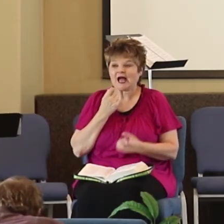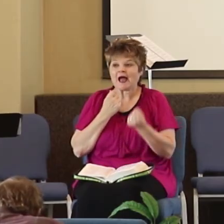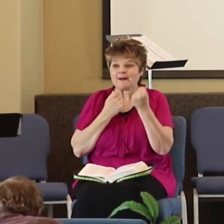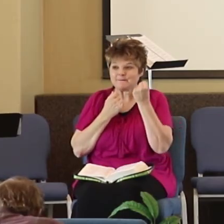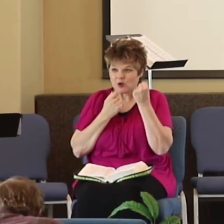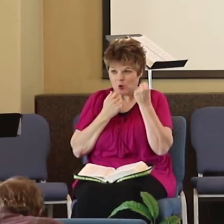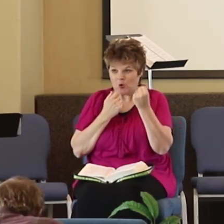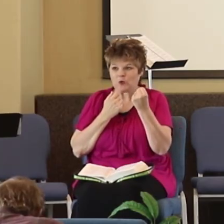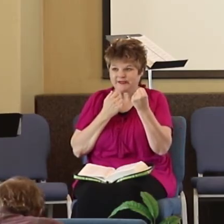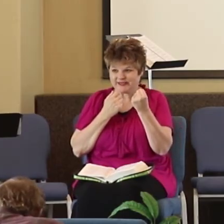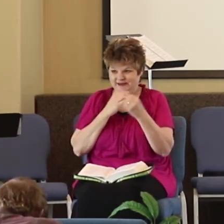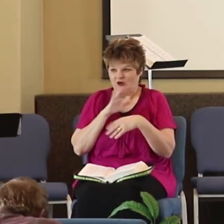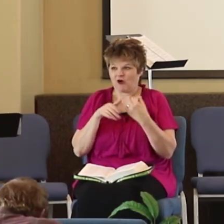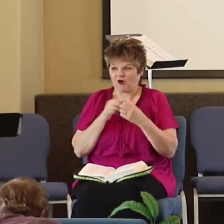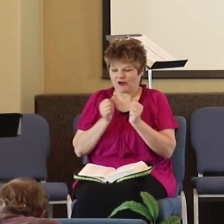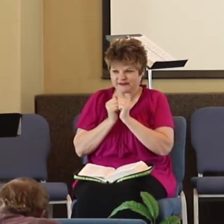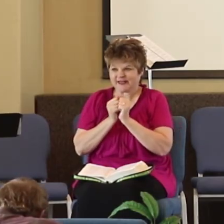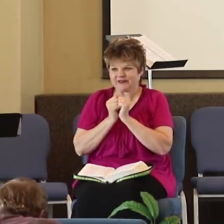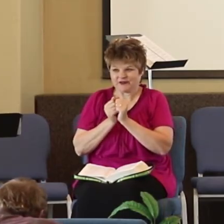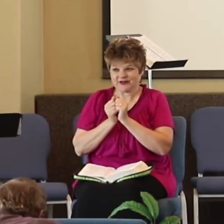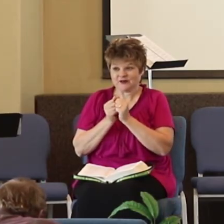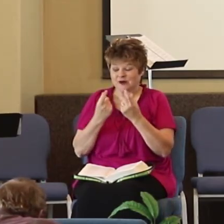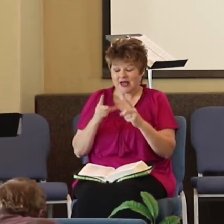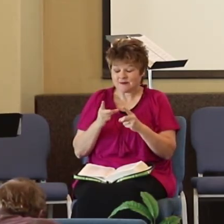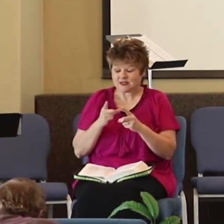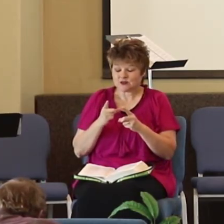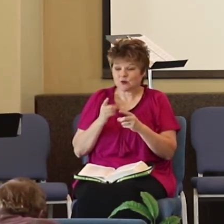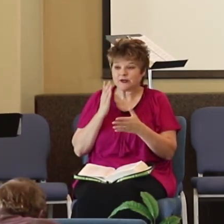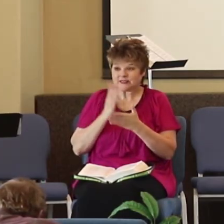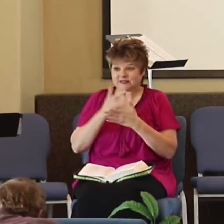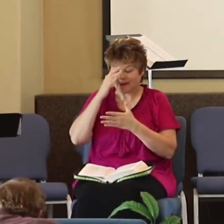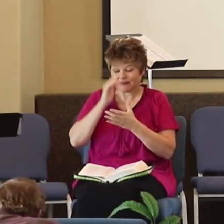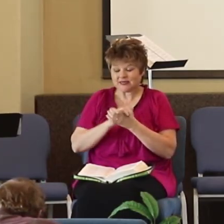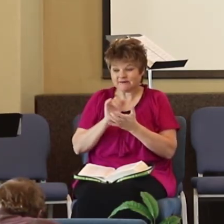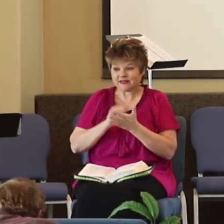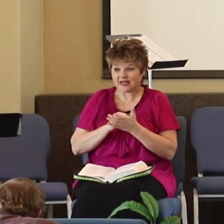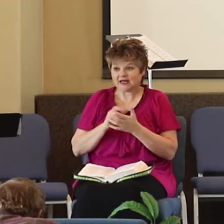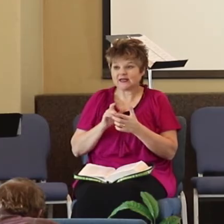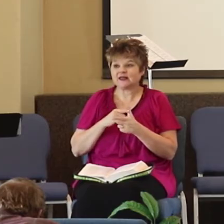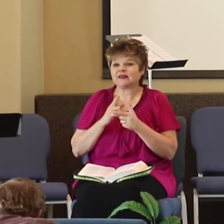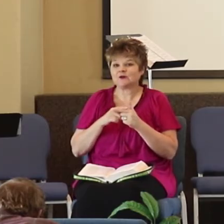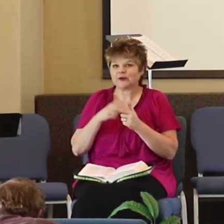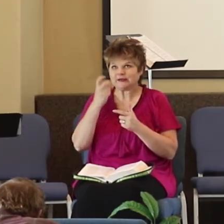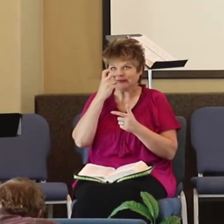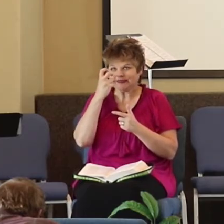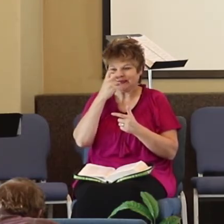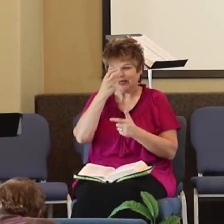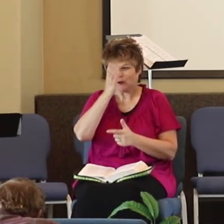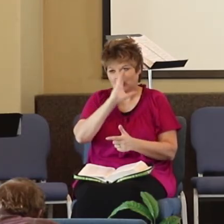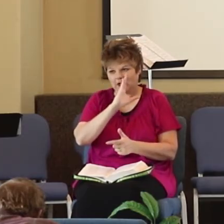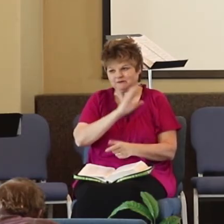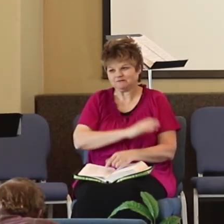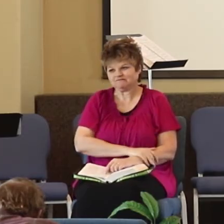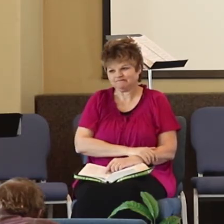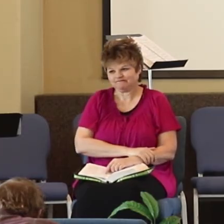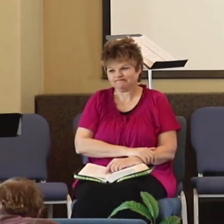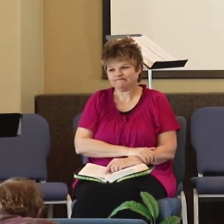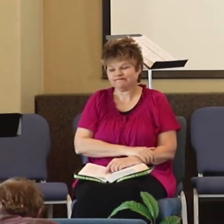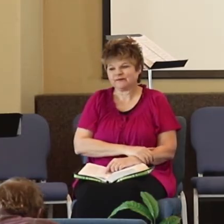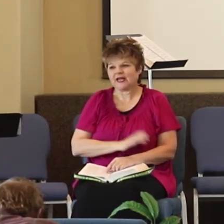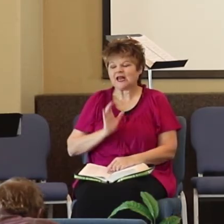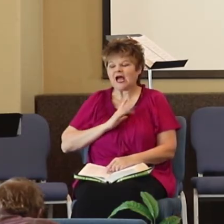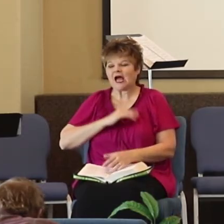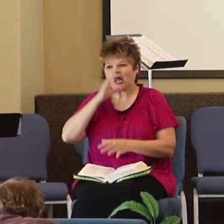it all together. And you know what happens when we stop believing that? Then we start doubting God. And